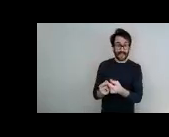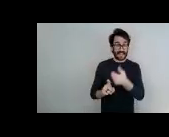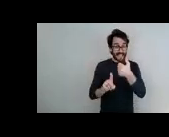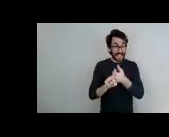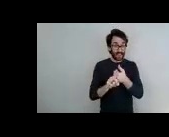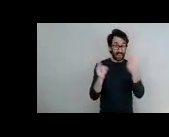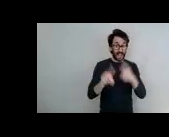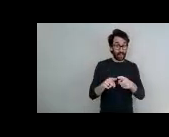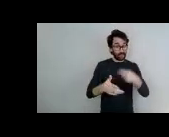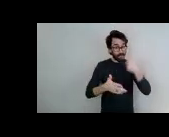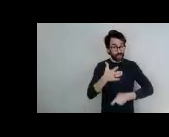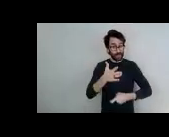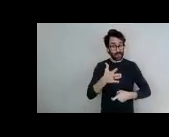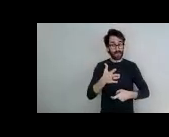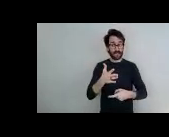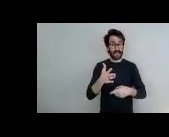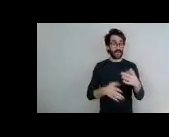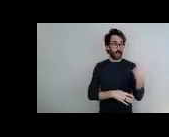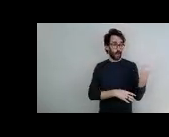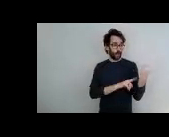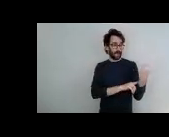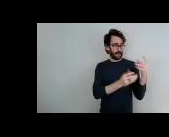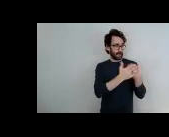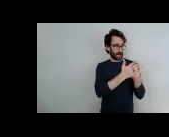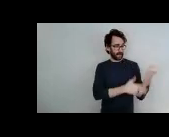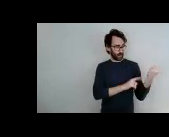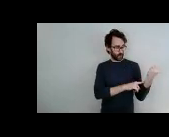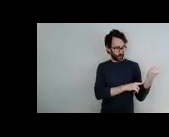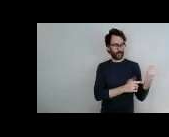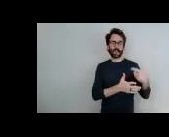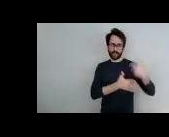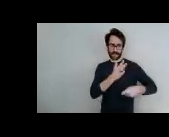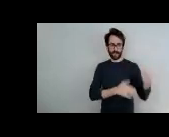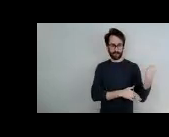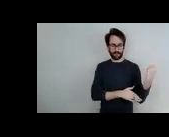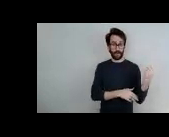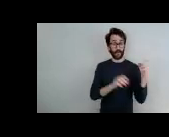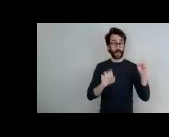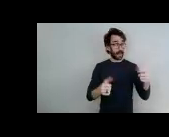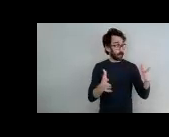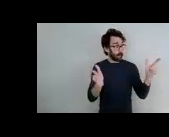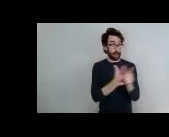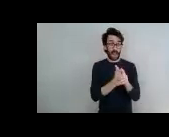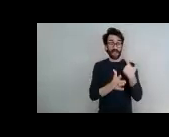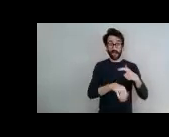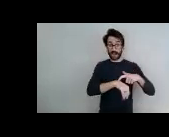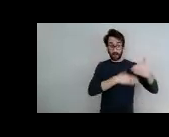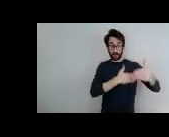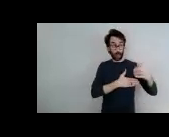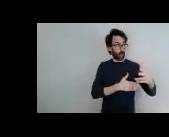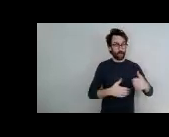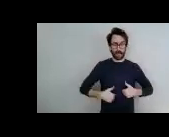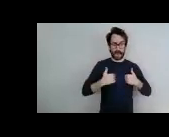Act. We can also ban someone from working in the industry temporarily, or we can ban them from life so that, that really impacts